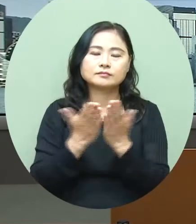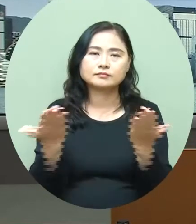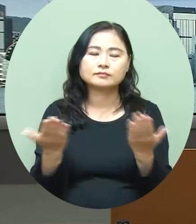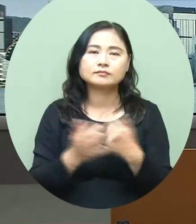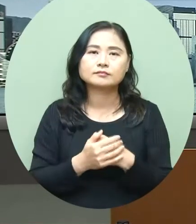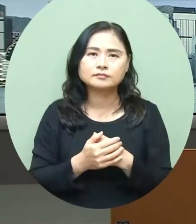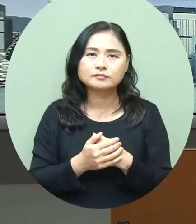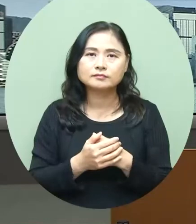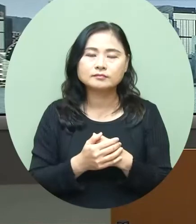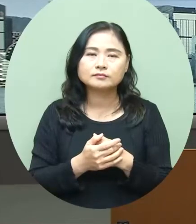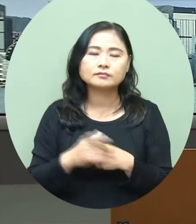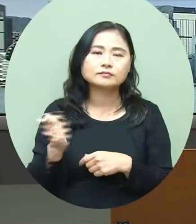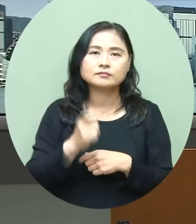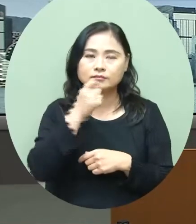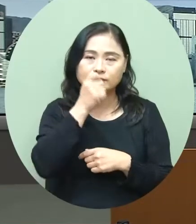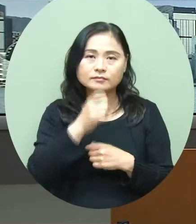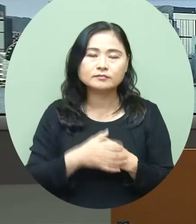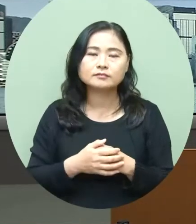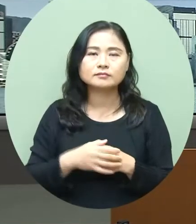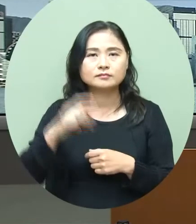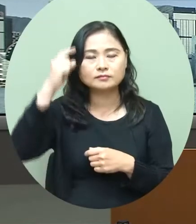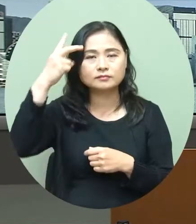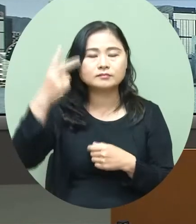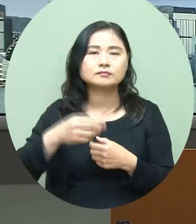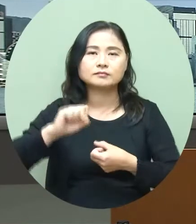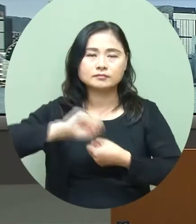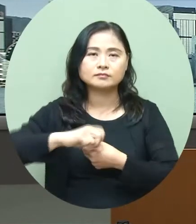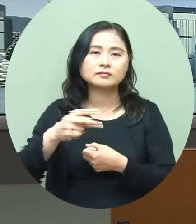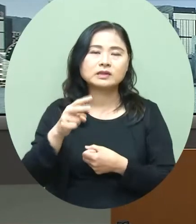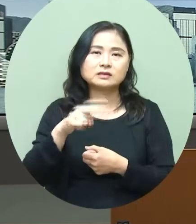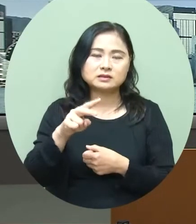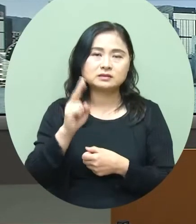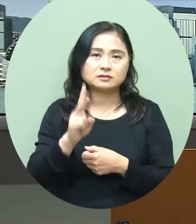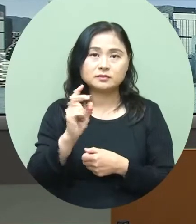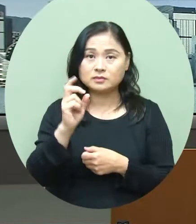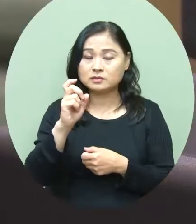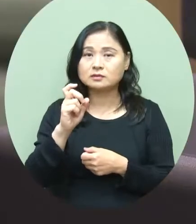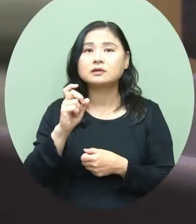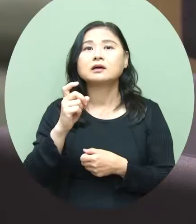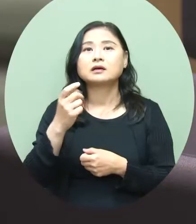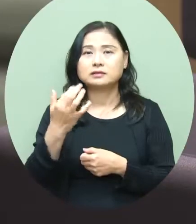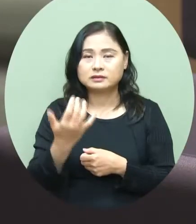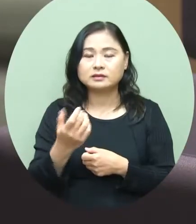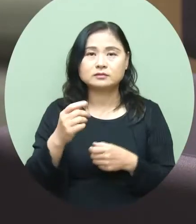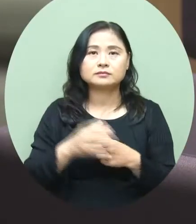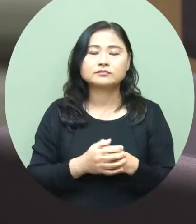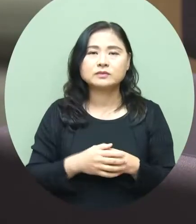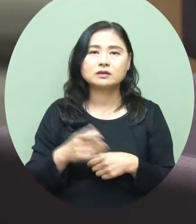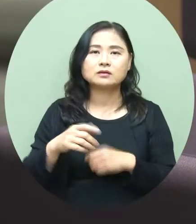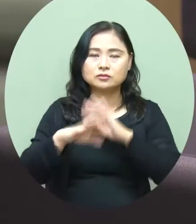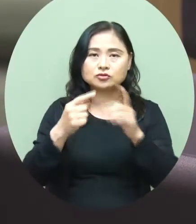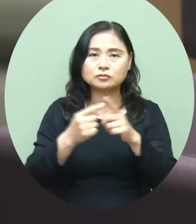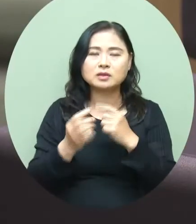I'm from Hong Kong Economic Times. For RAT, there are 2,200